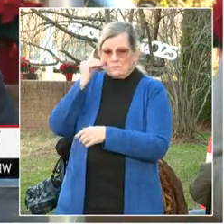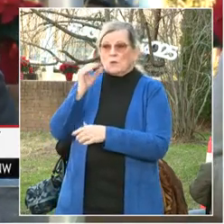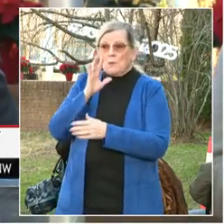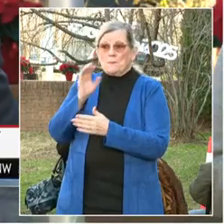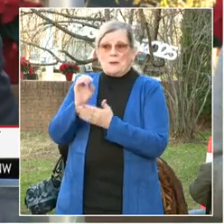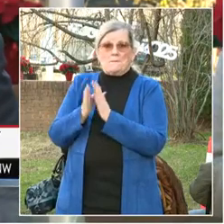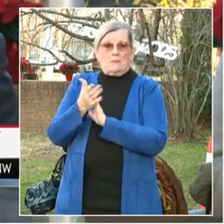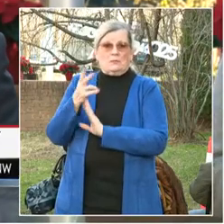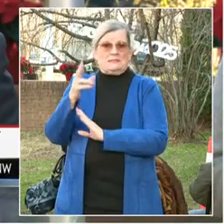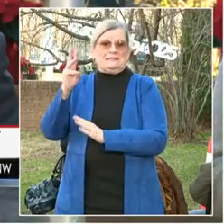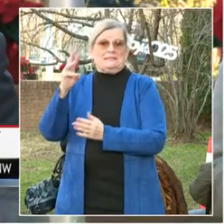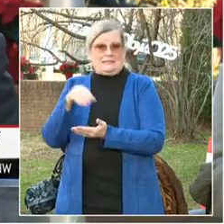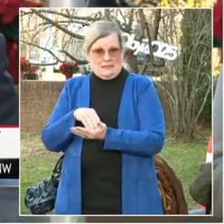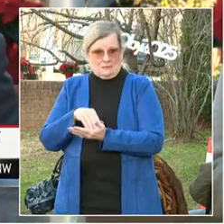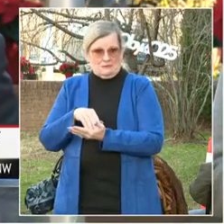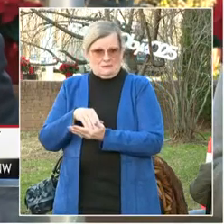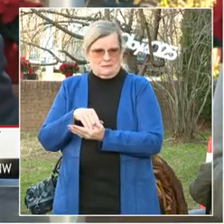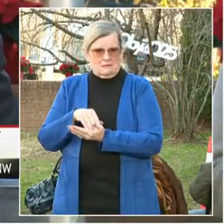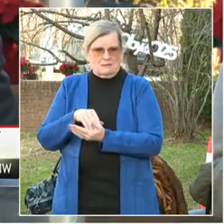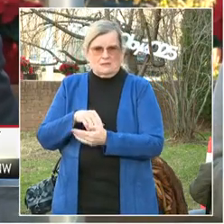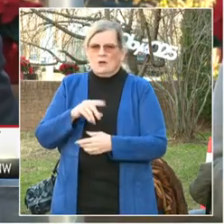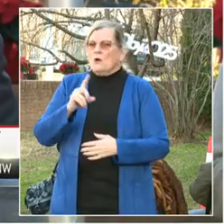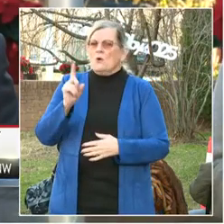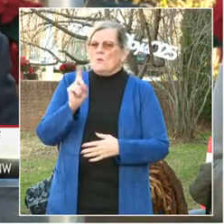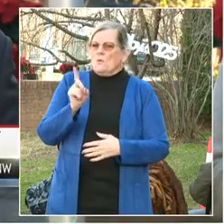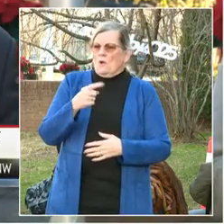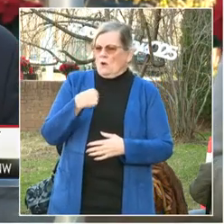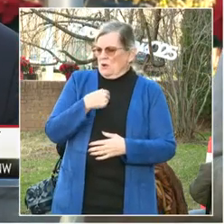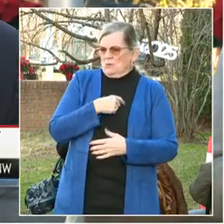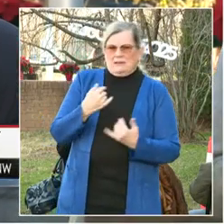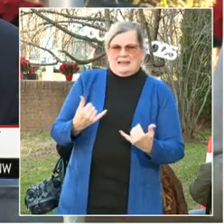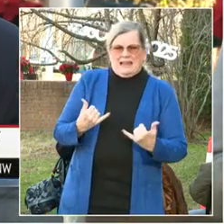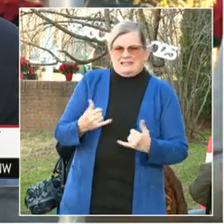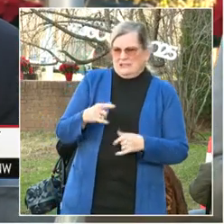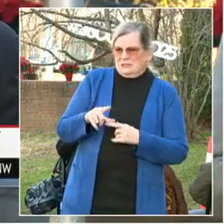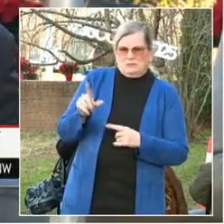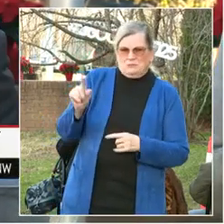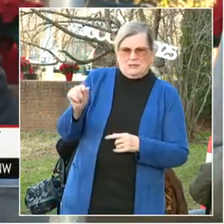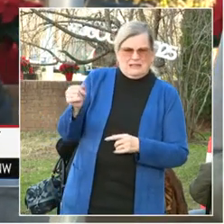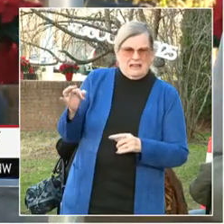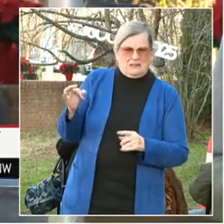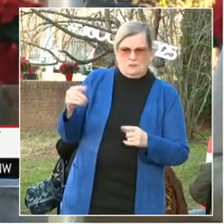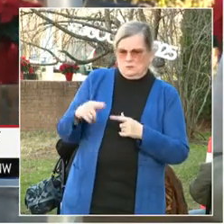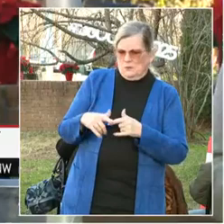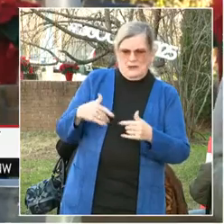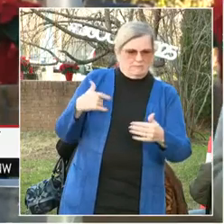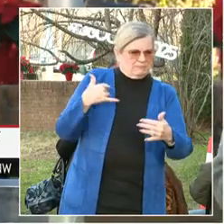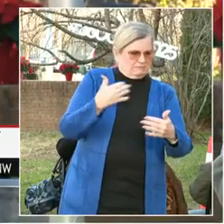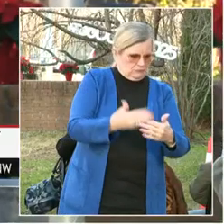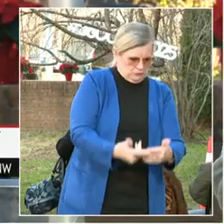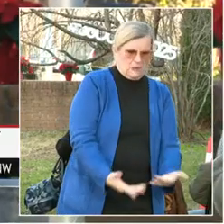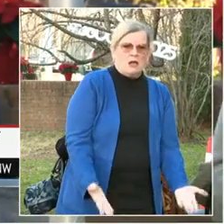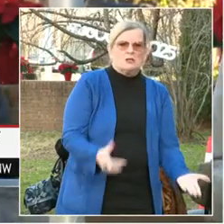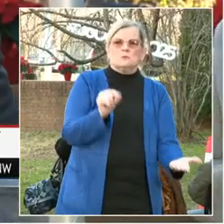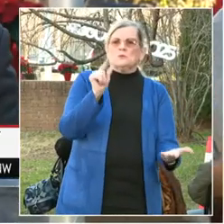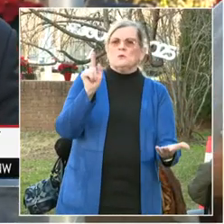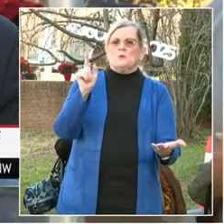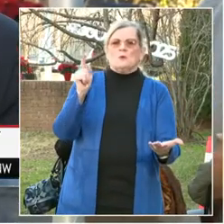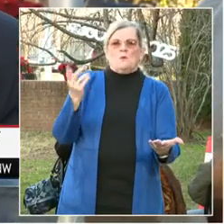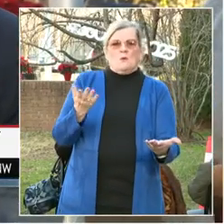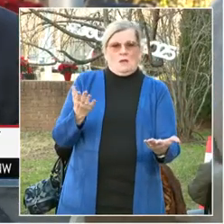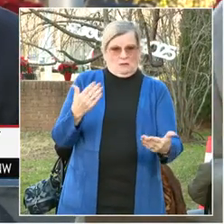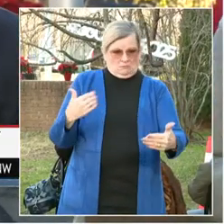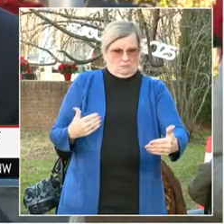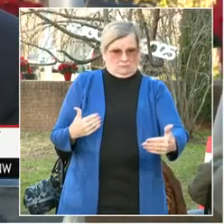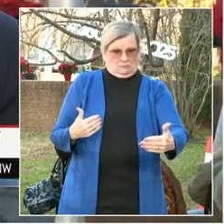12,000 affordable. So I'm going to give you an update on where we are since 2019. So in terms of building new homes, we've actually